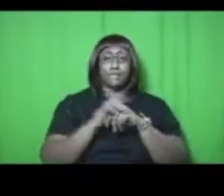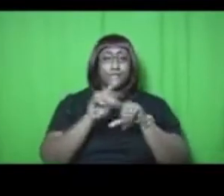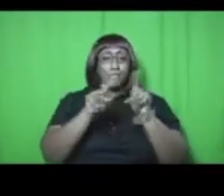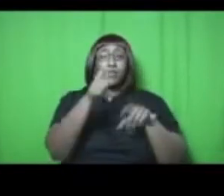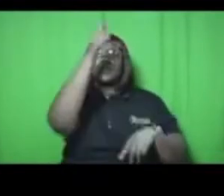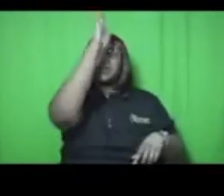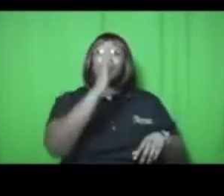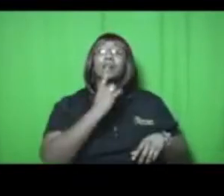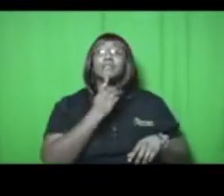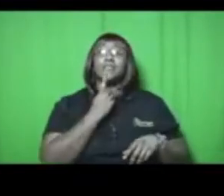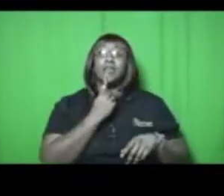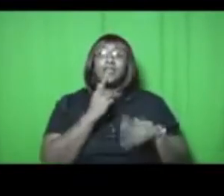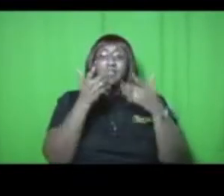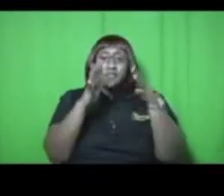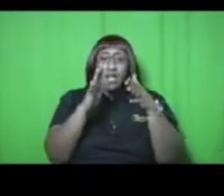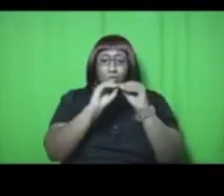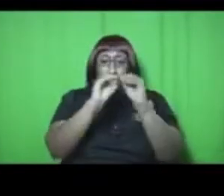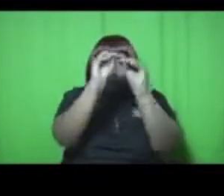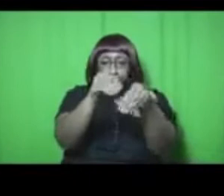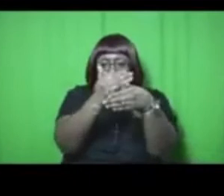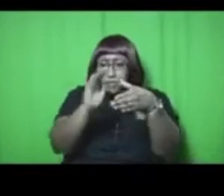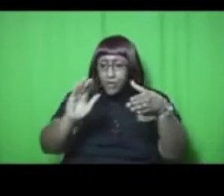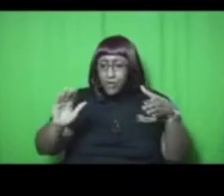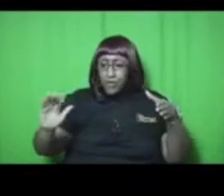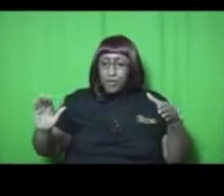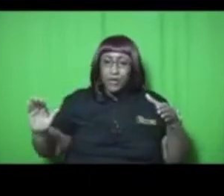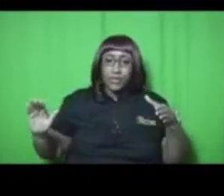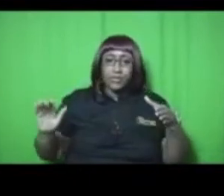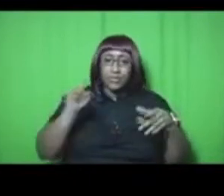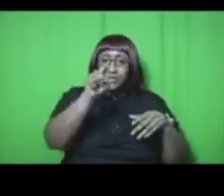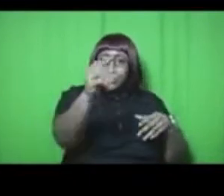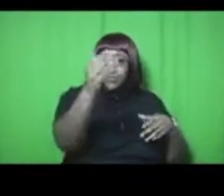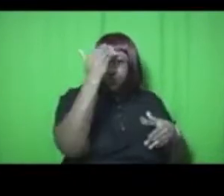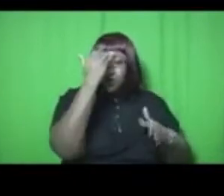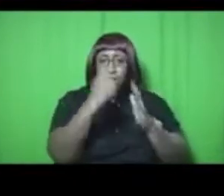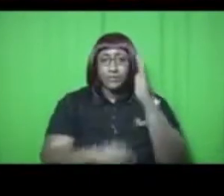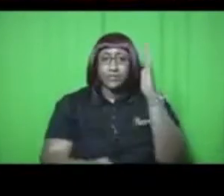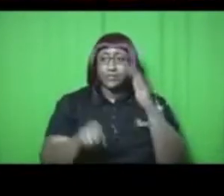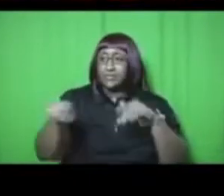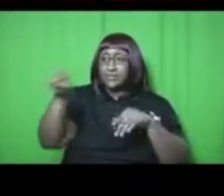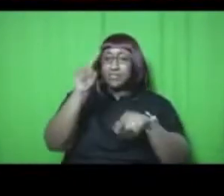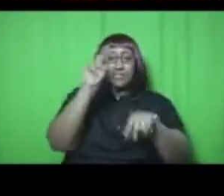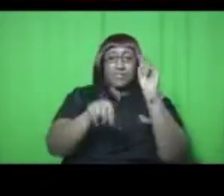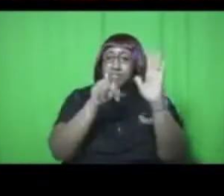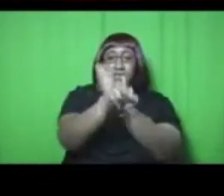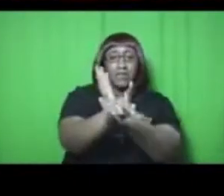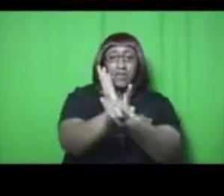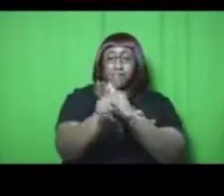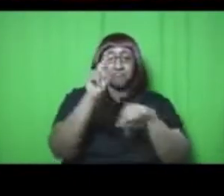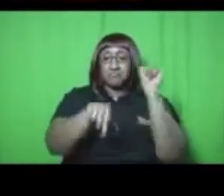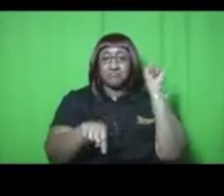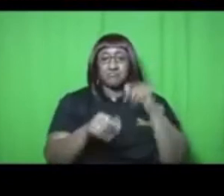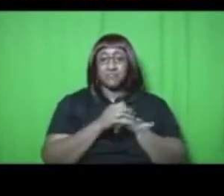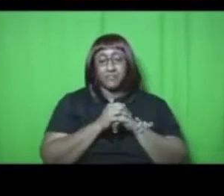But God said, I have distinguished your gift. And you know what? They can't kill it. And so